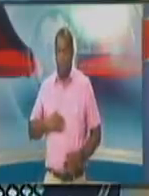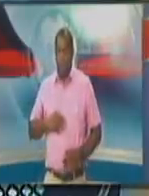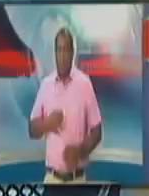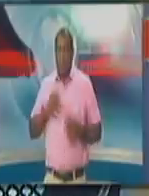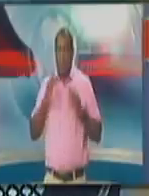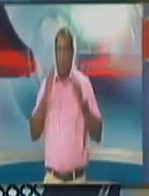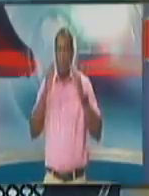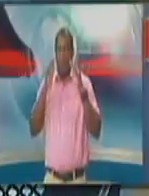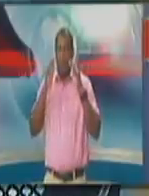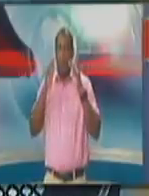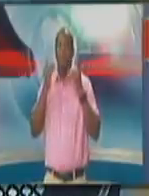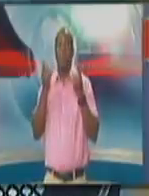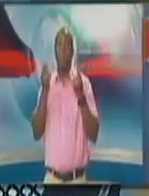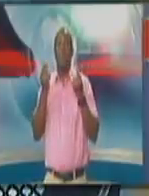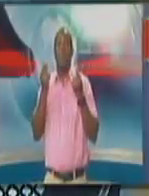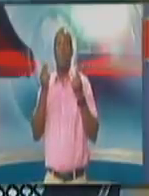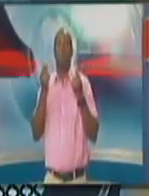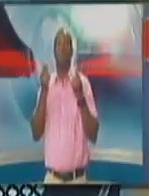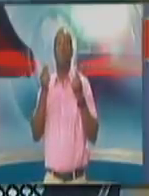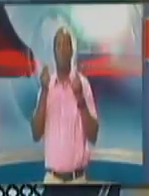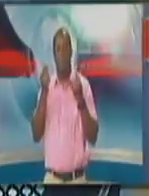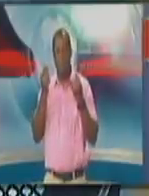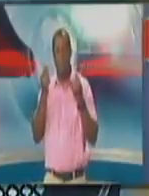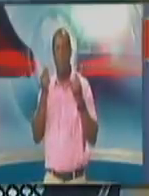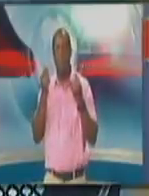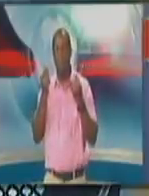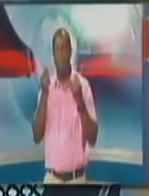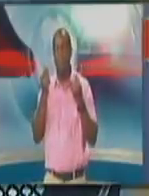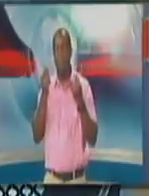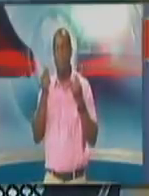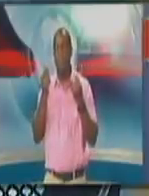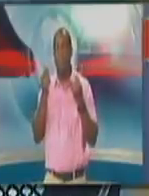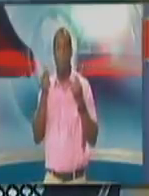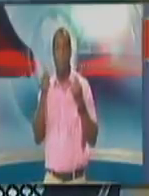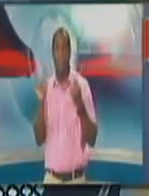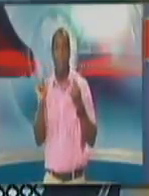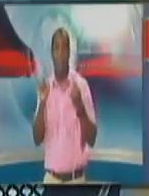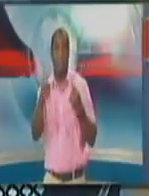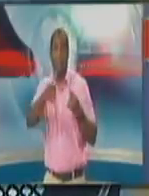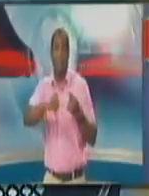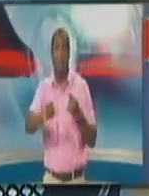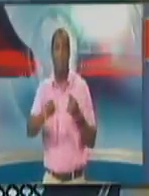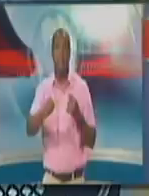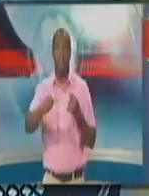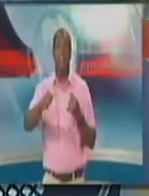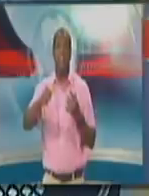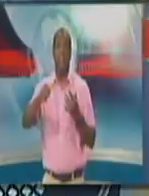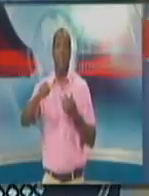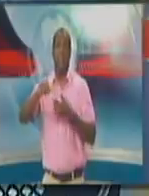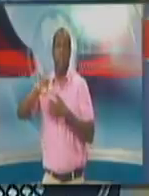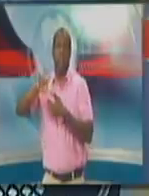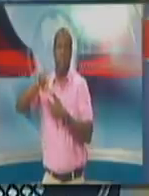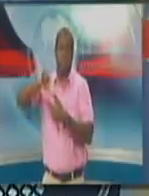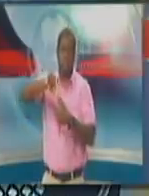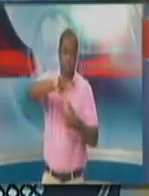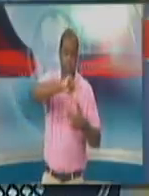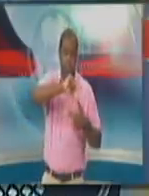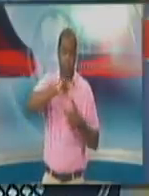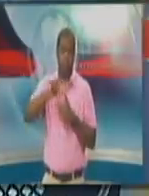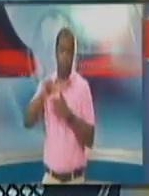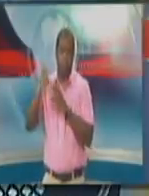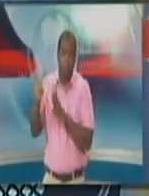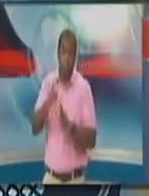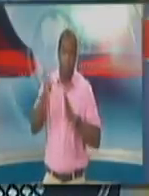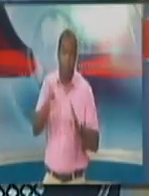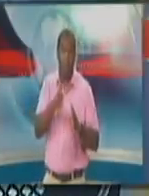my help in times of, in particularly any storm, from my relationship with God. I actively read the Bible.